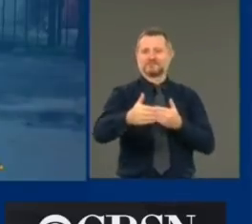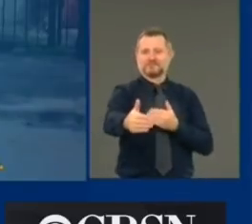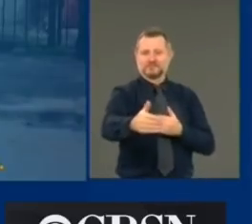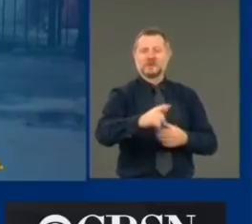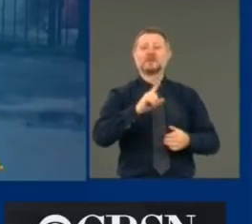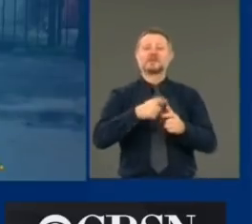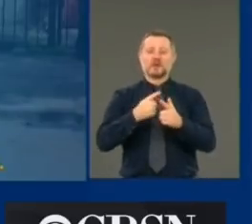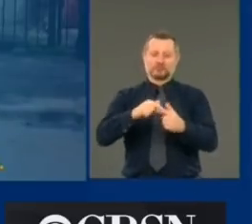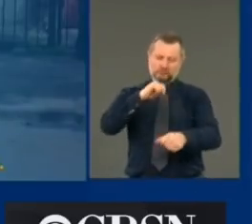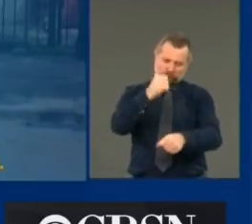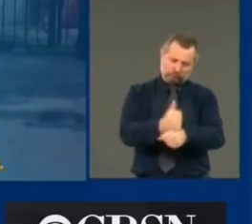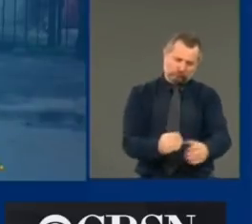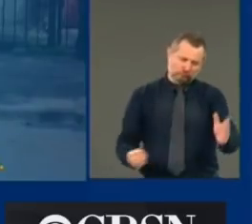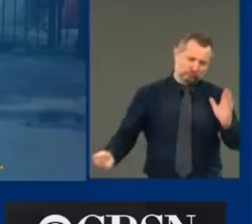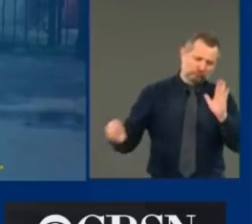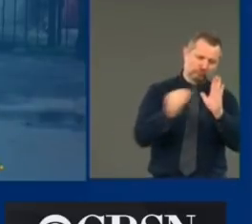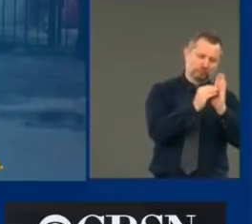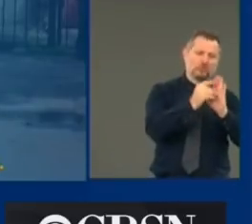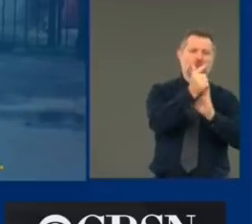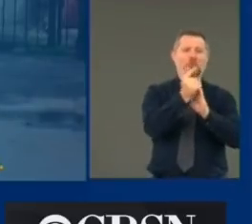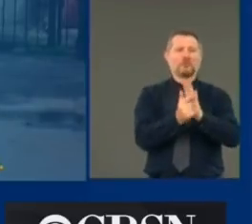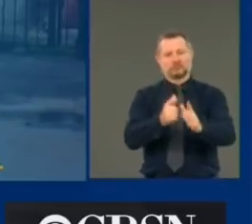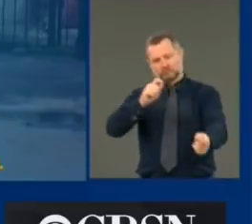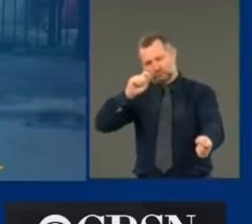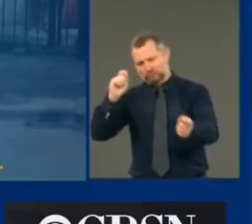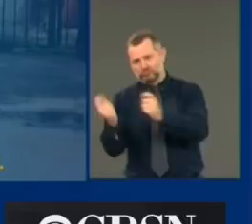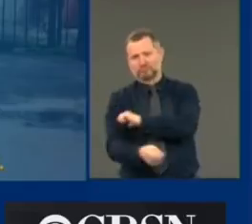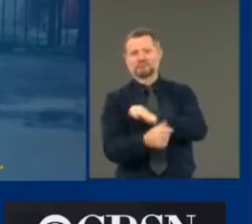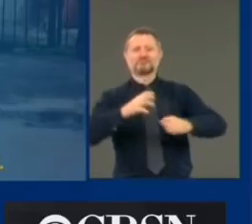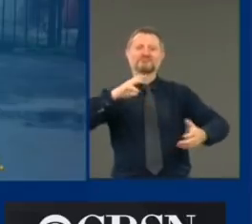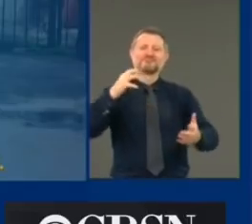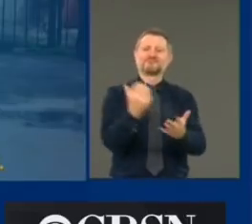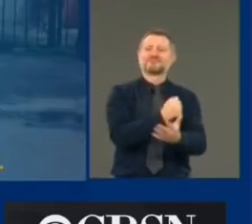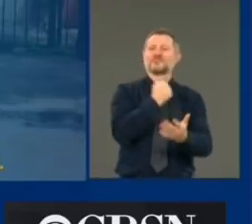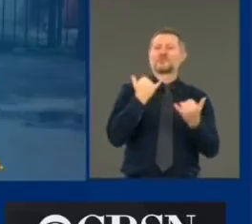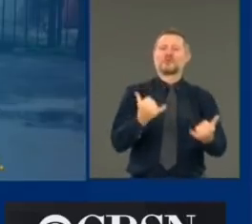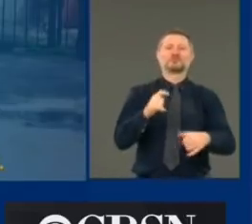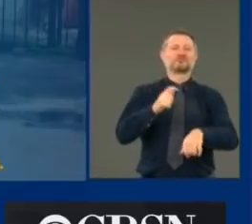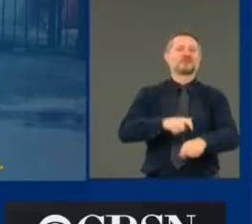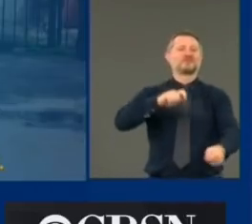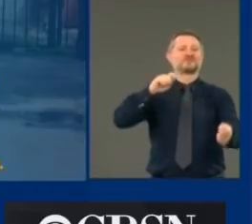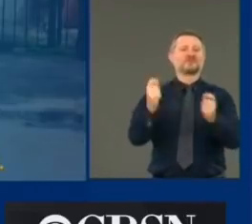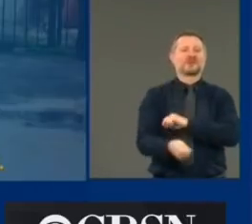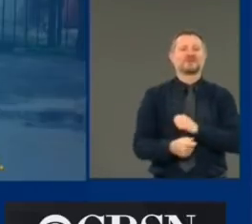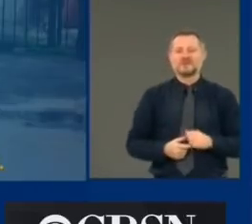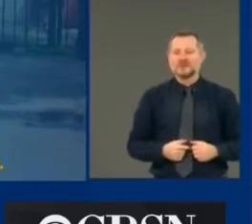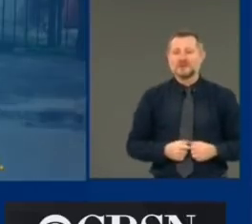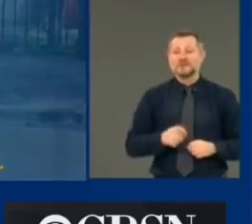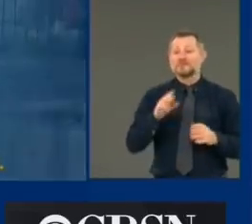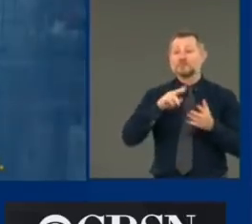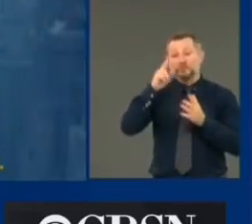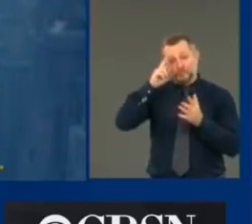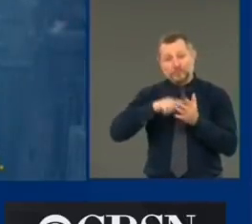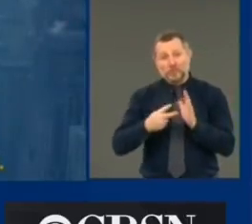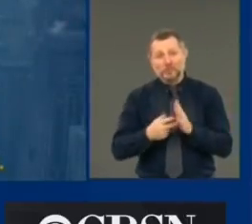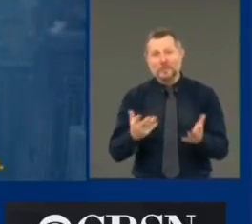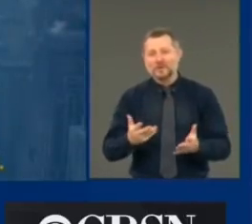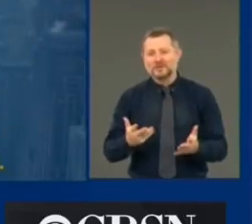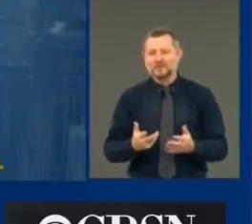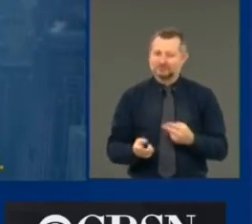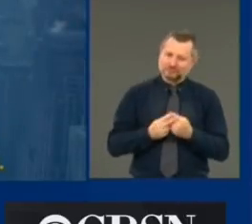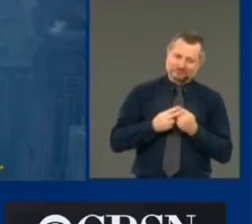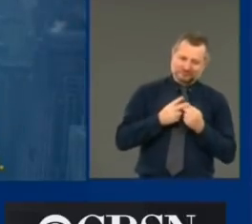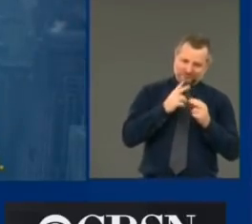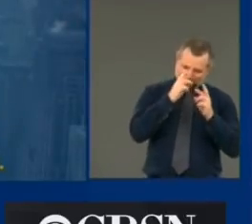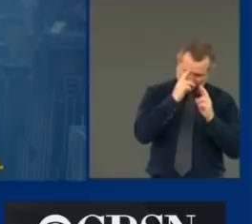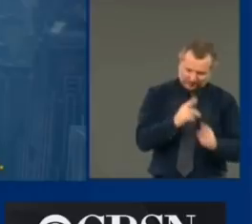law. Take this moment and make change. That's what this is all about, restoring the respect